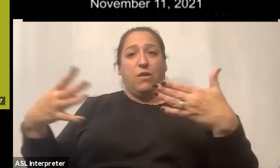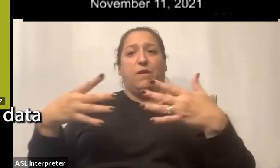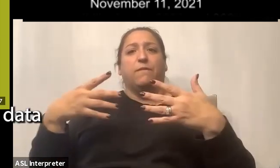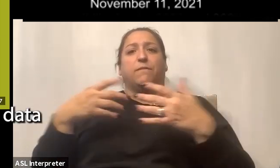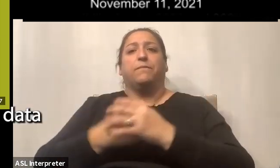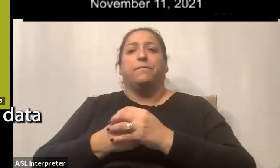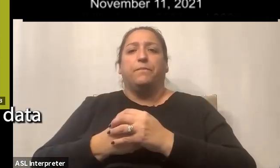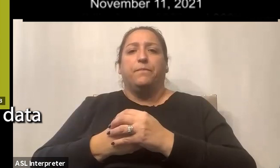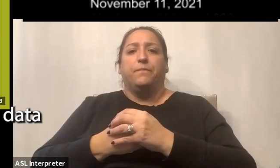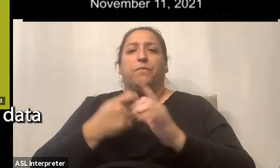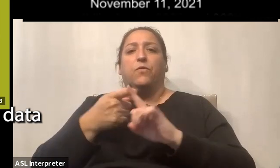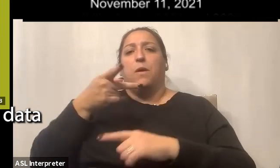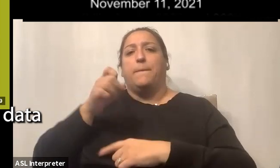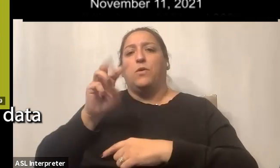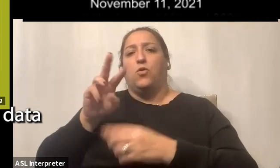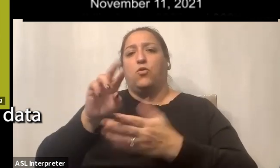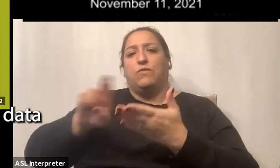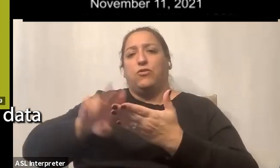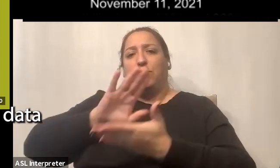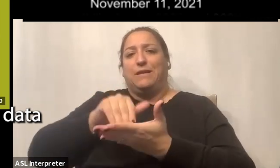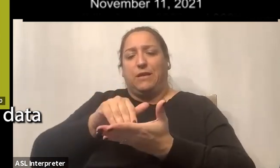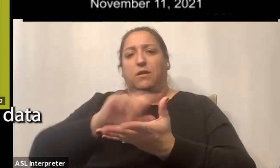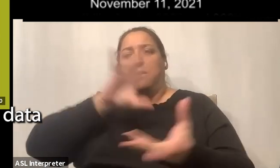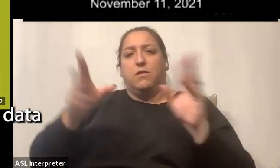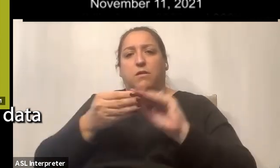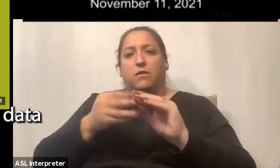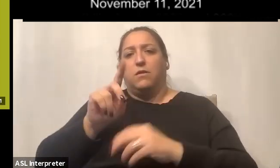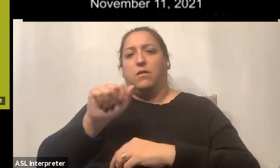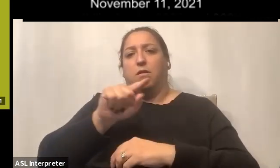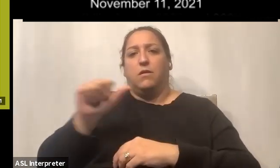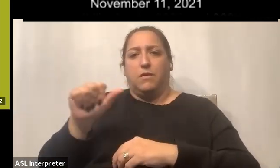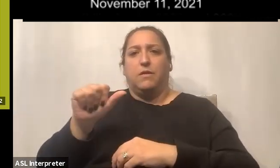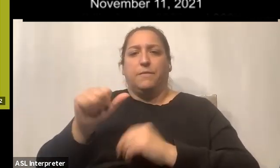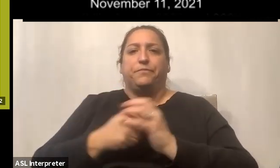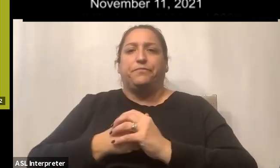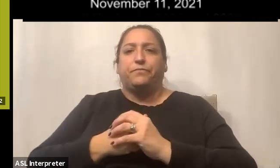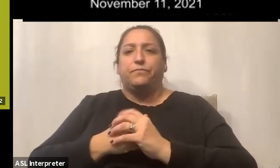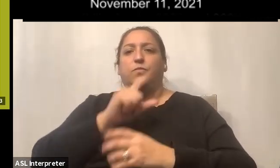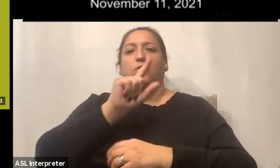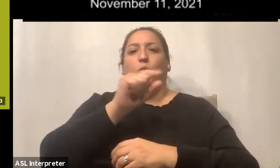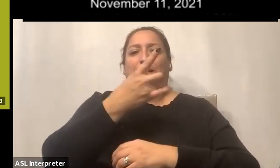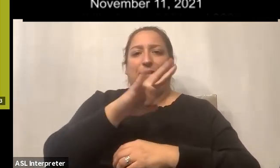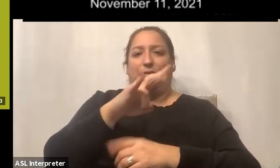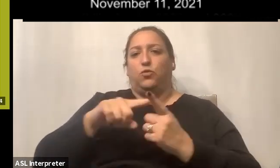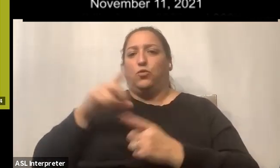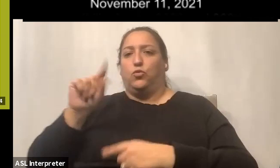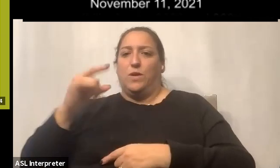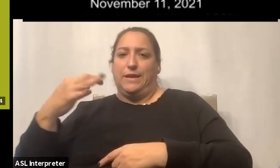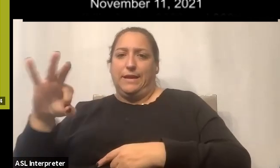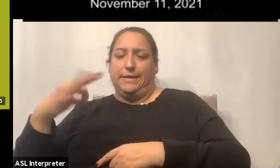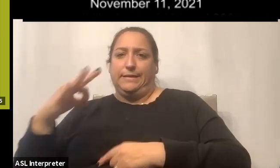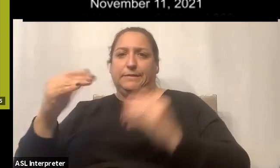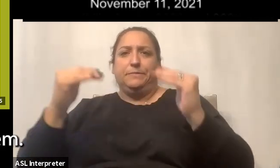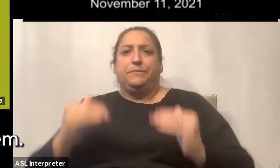Center, and it's a compilation of statistical data from 2017 to 2019. So on top of